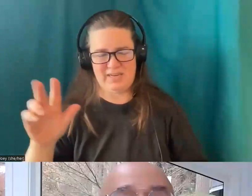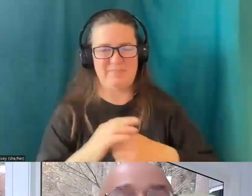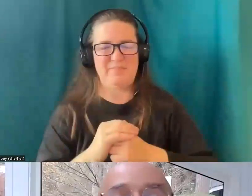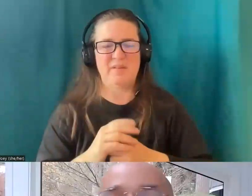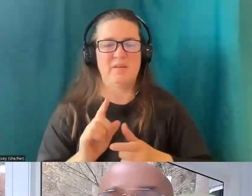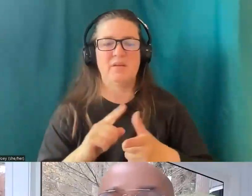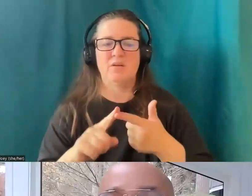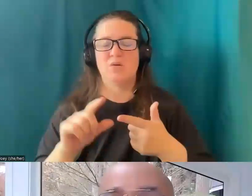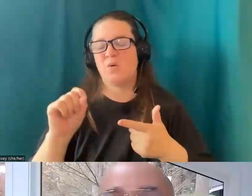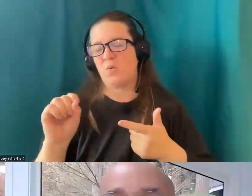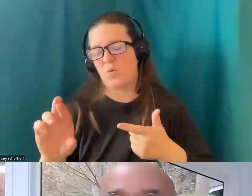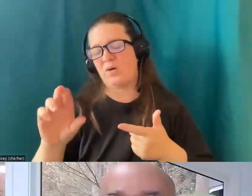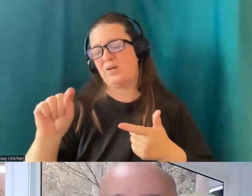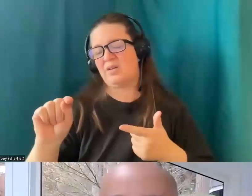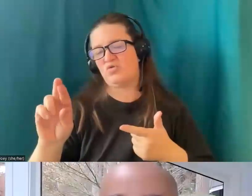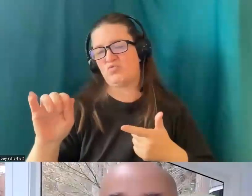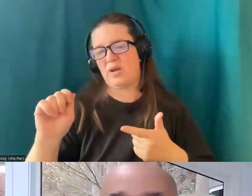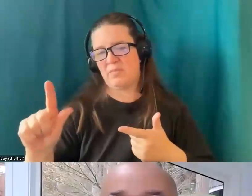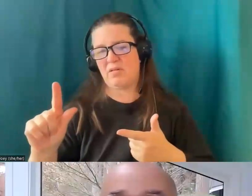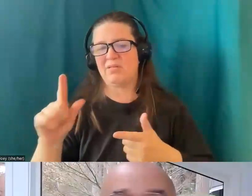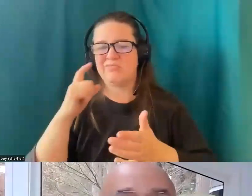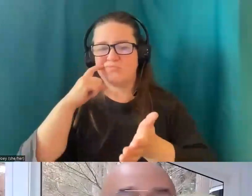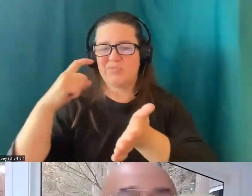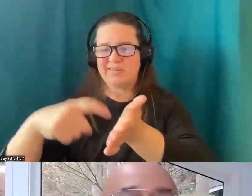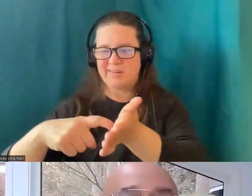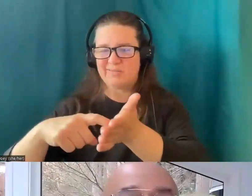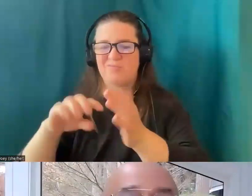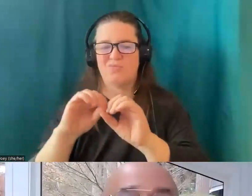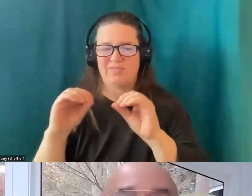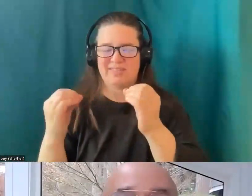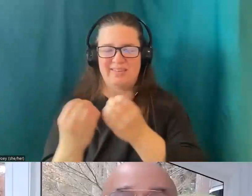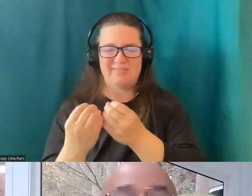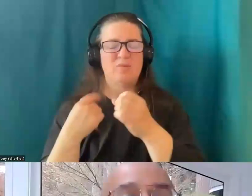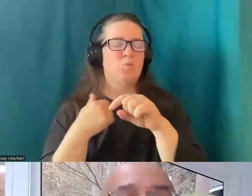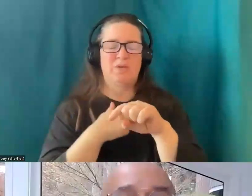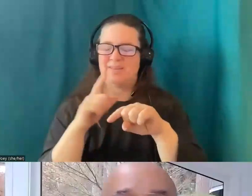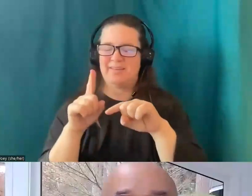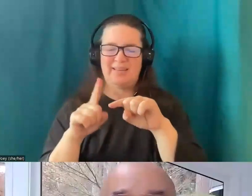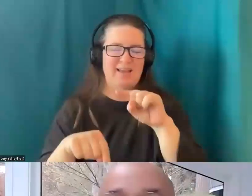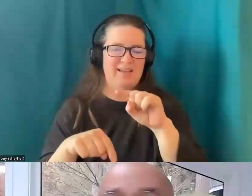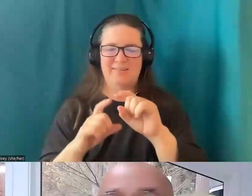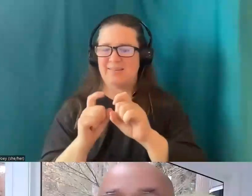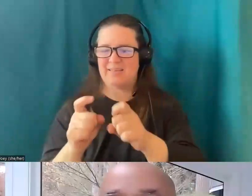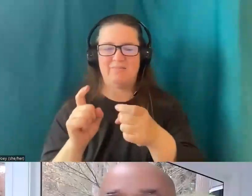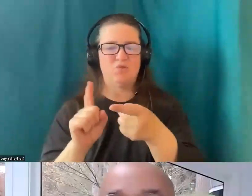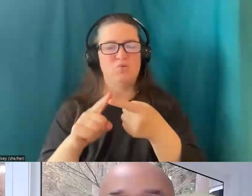a tribally recognized organization. So we are not able to grant to for-profit organizations.